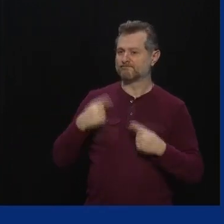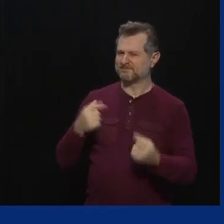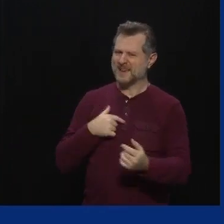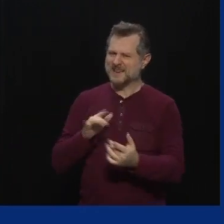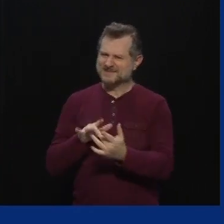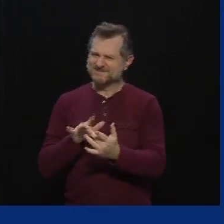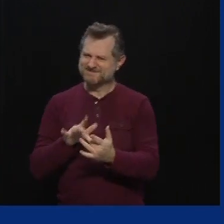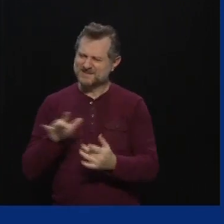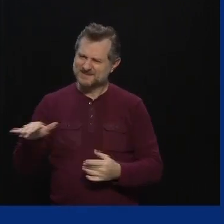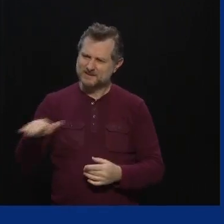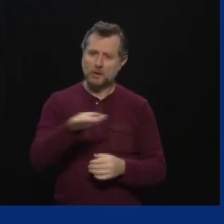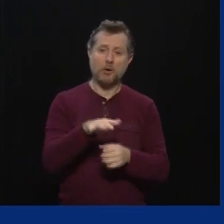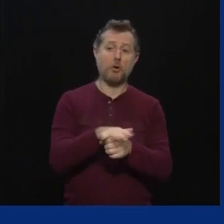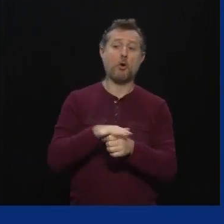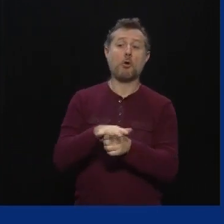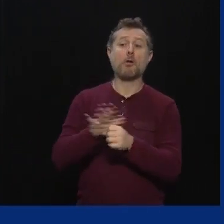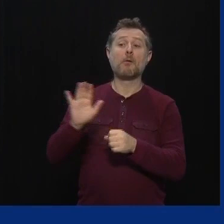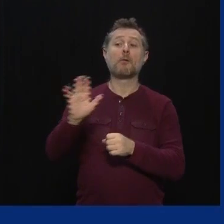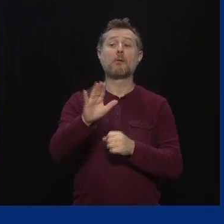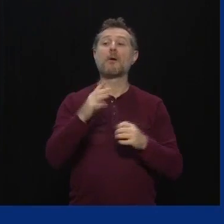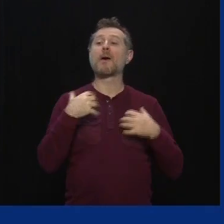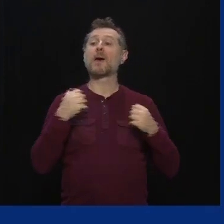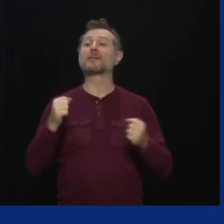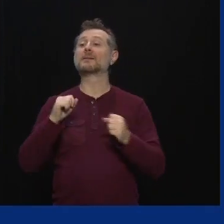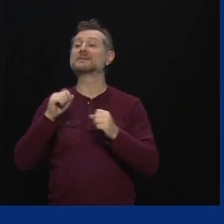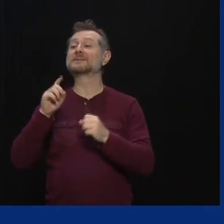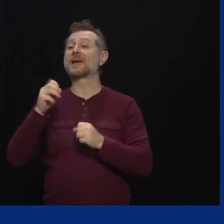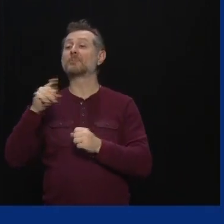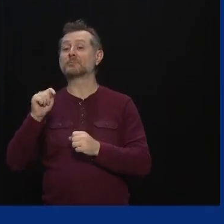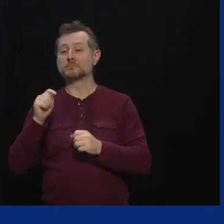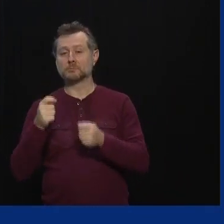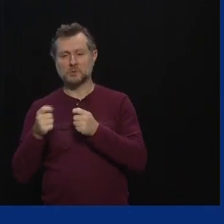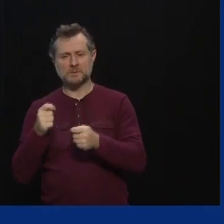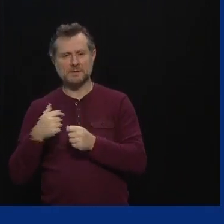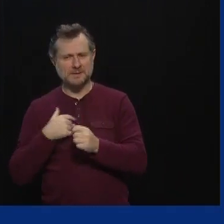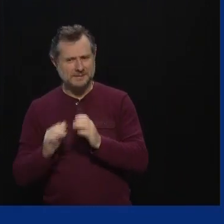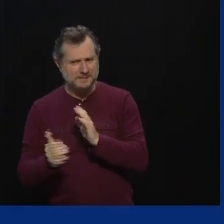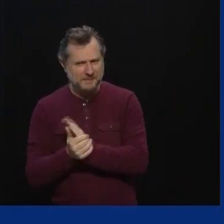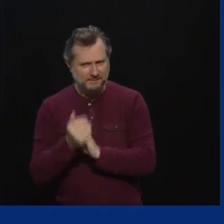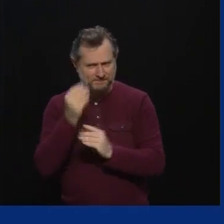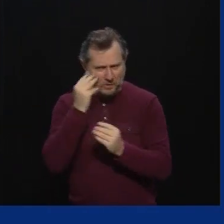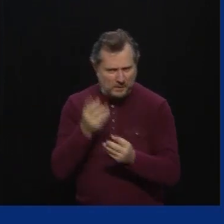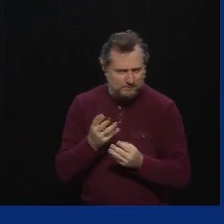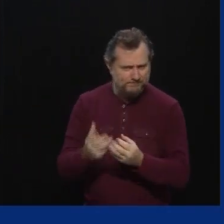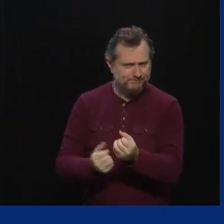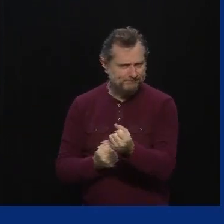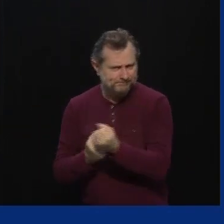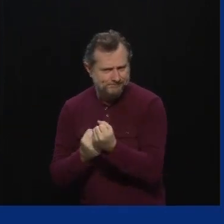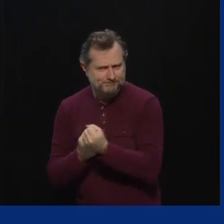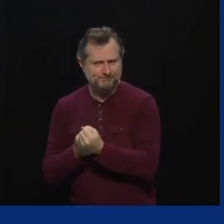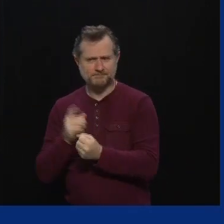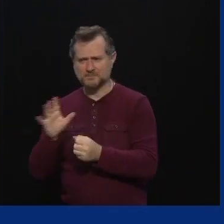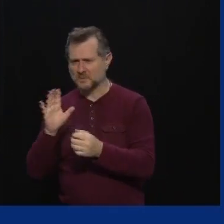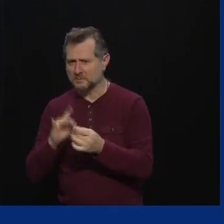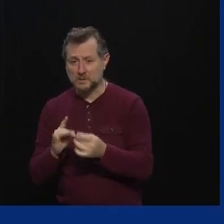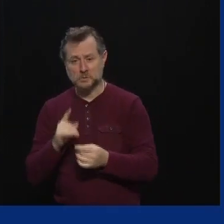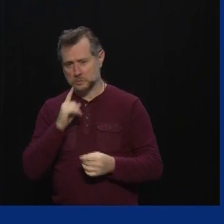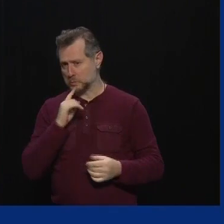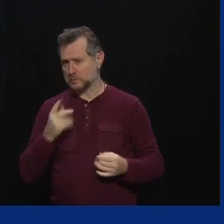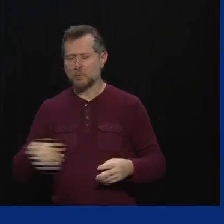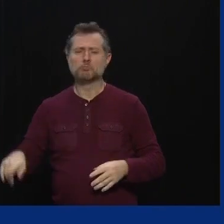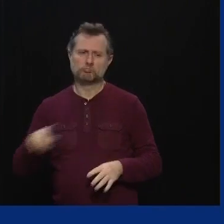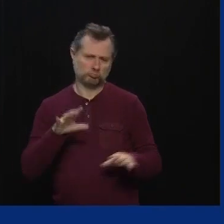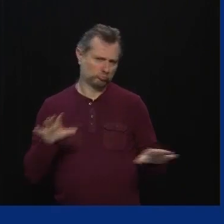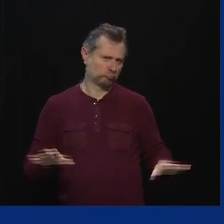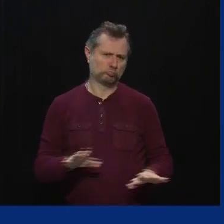there to help. We are there to supplement and to reinforce the messages. And they've been tremendous partners, again, turning upside down